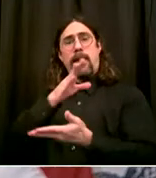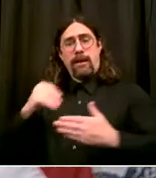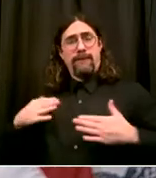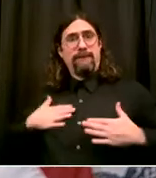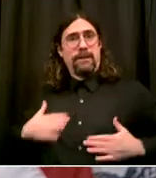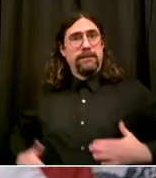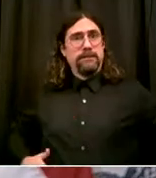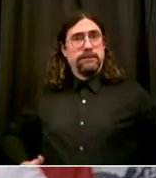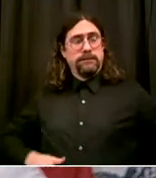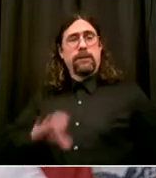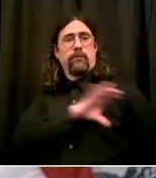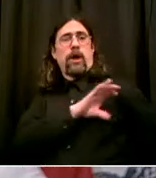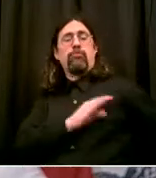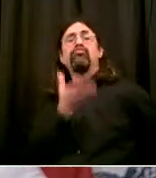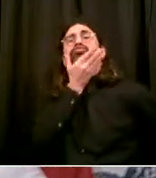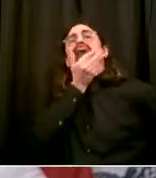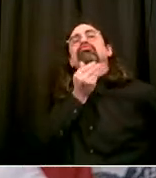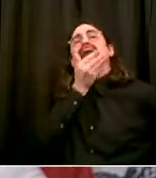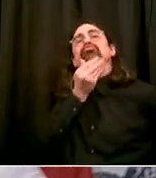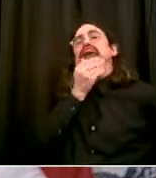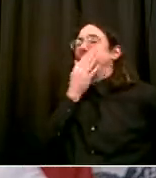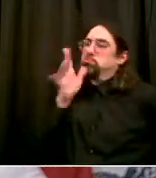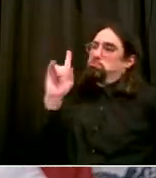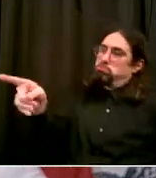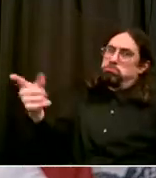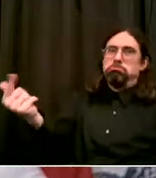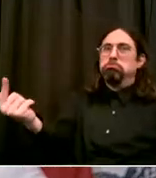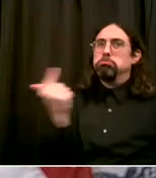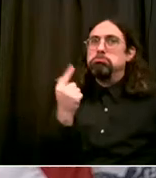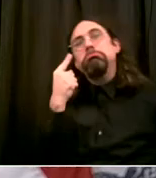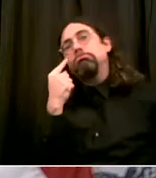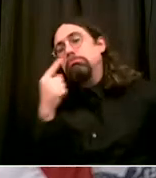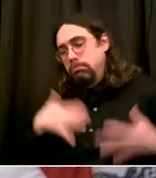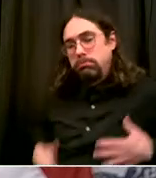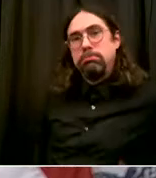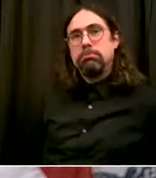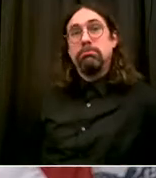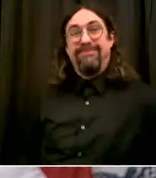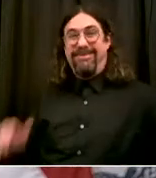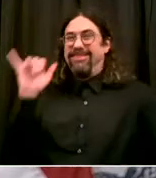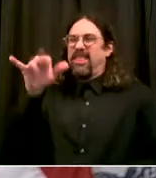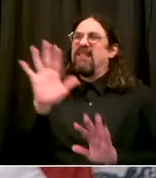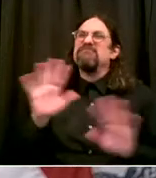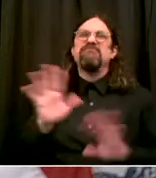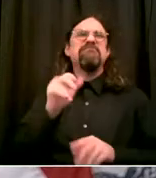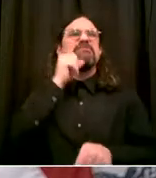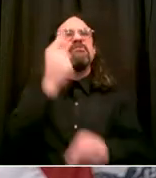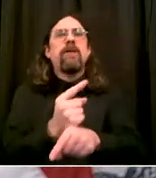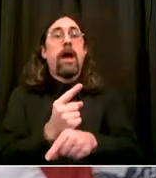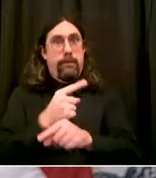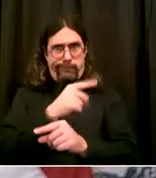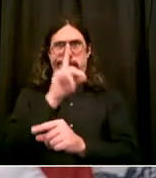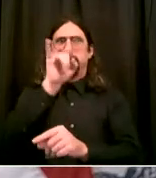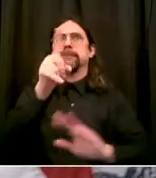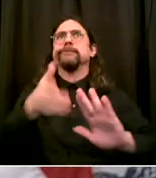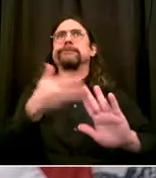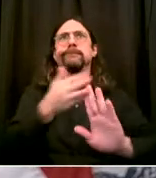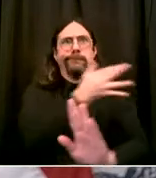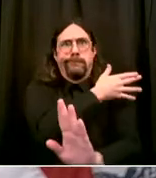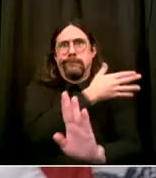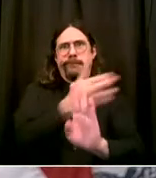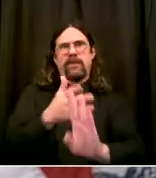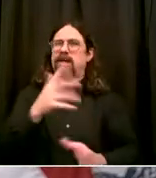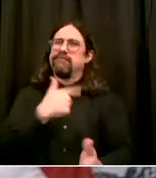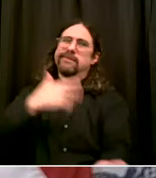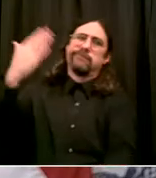away their self-esteem. How do you build a better city and a better country if you're robbing the majority